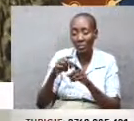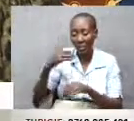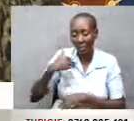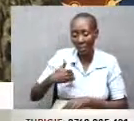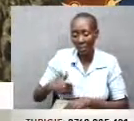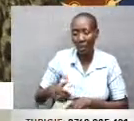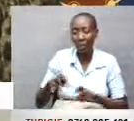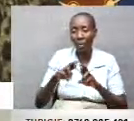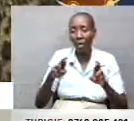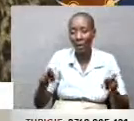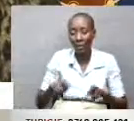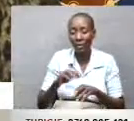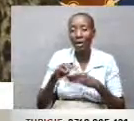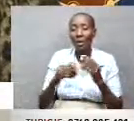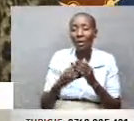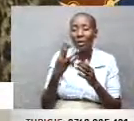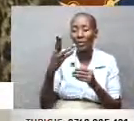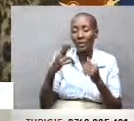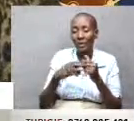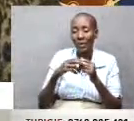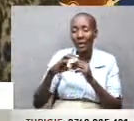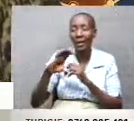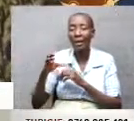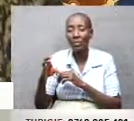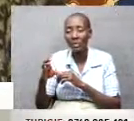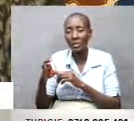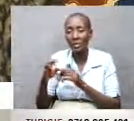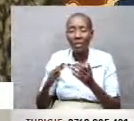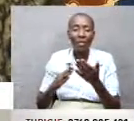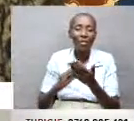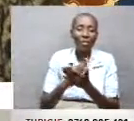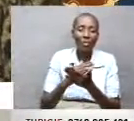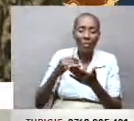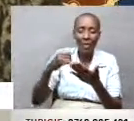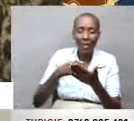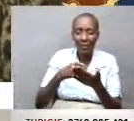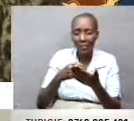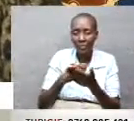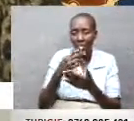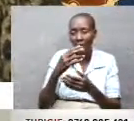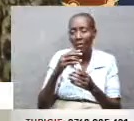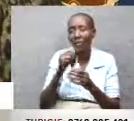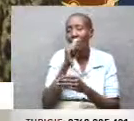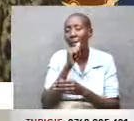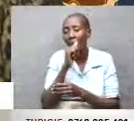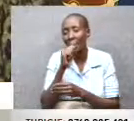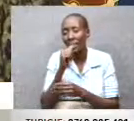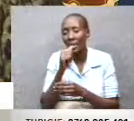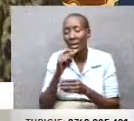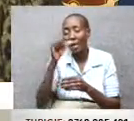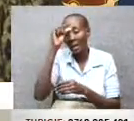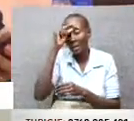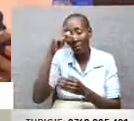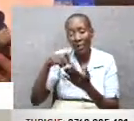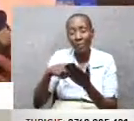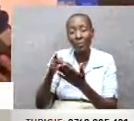counties through leveraging on investment by the private sector. And over a 7-year period, the government is repaying the private sector